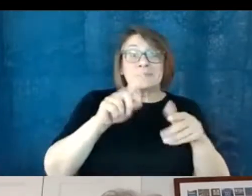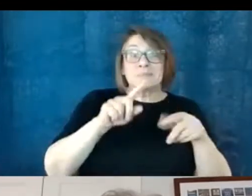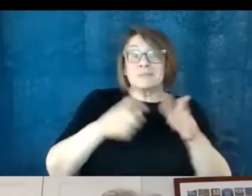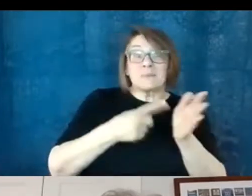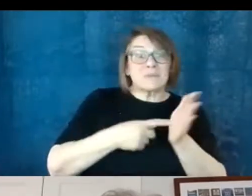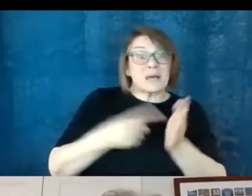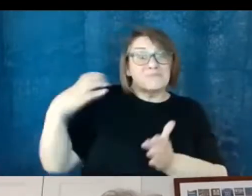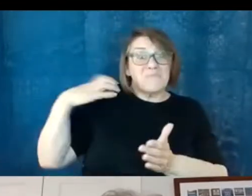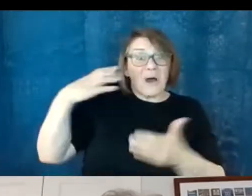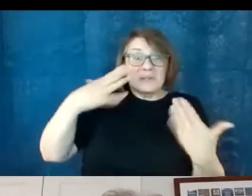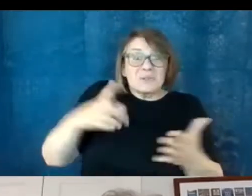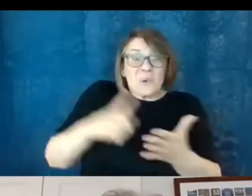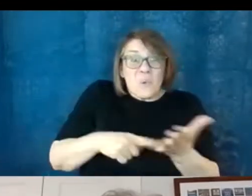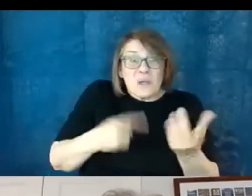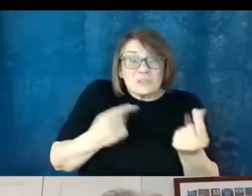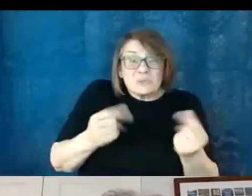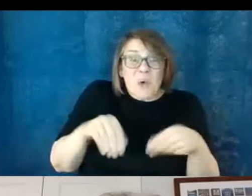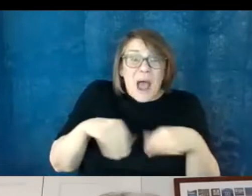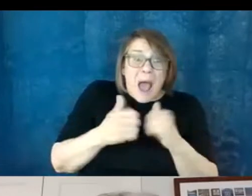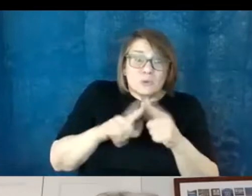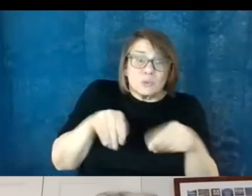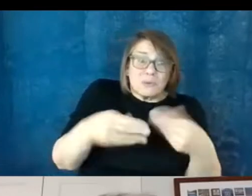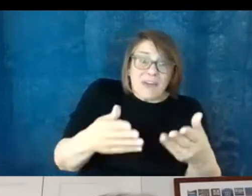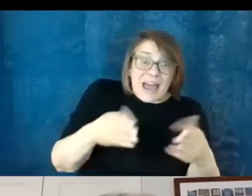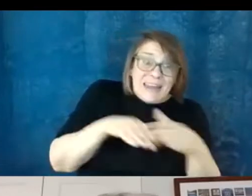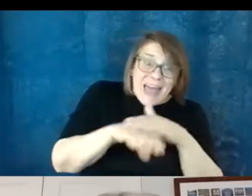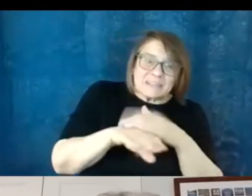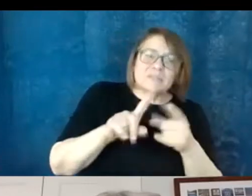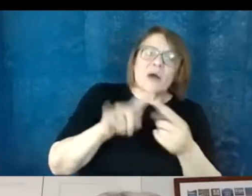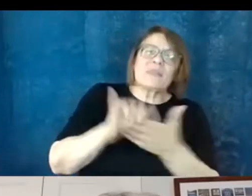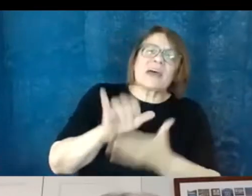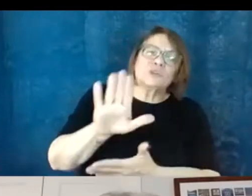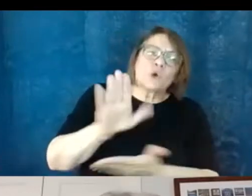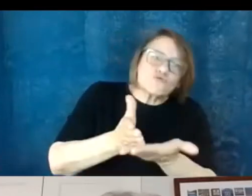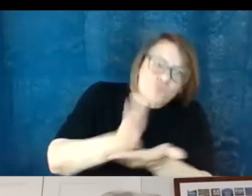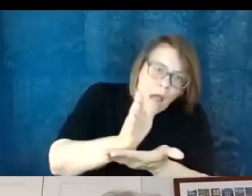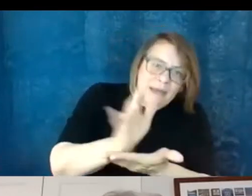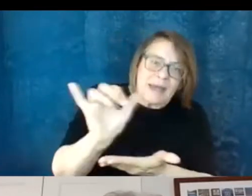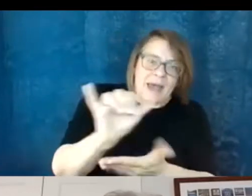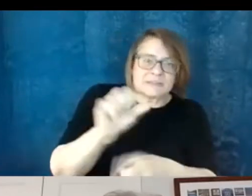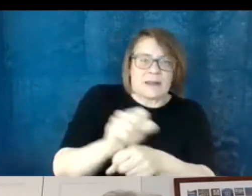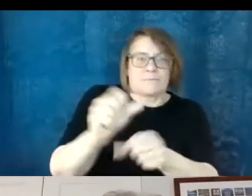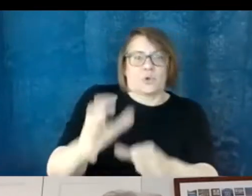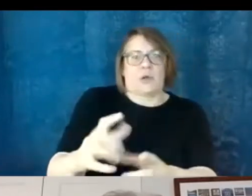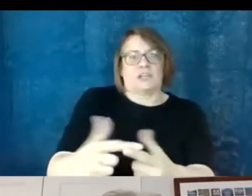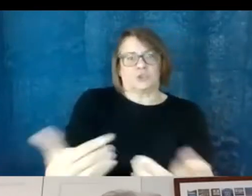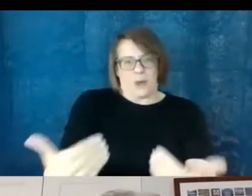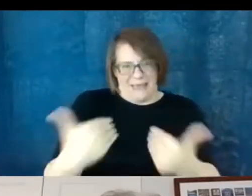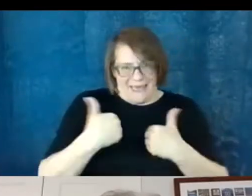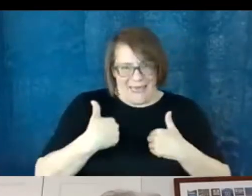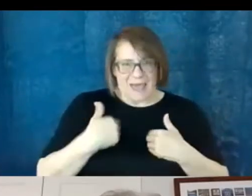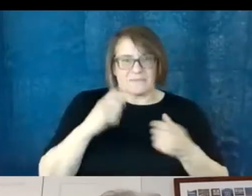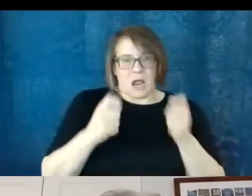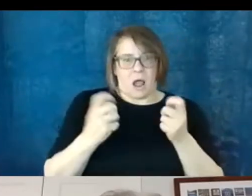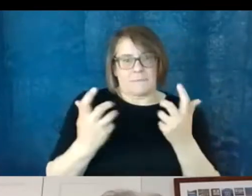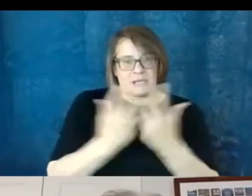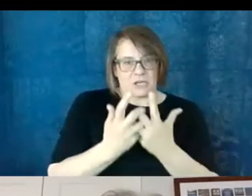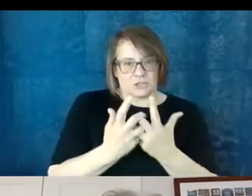but that's your right. That's your right as an employee to have accommodations, so seek that